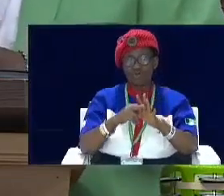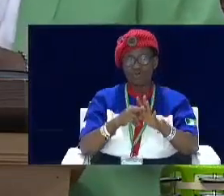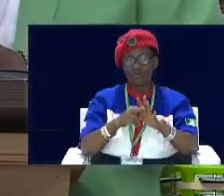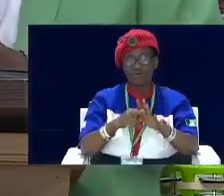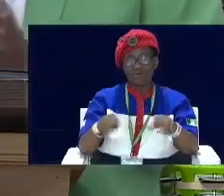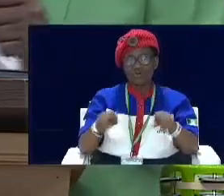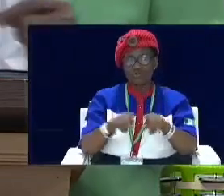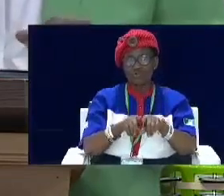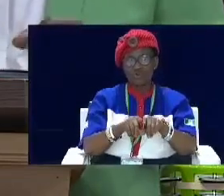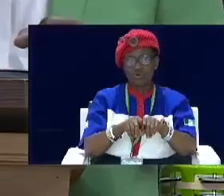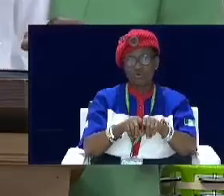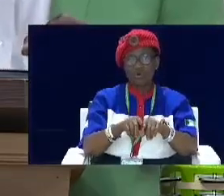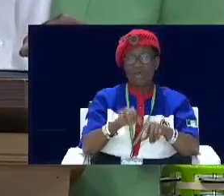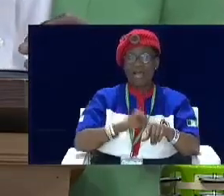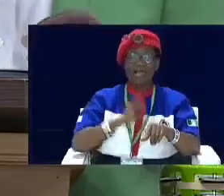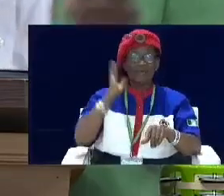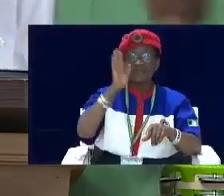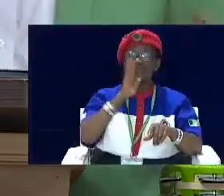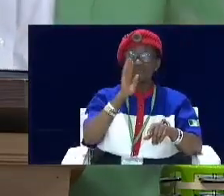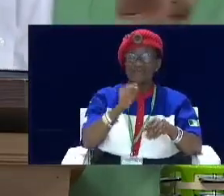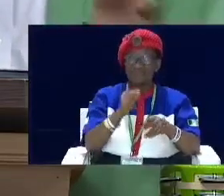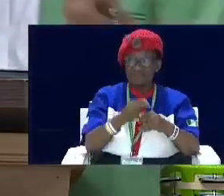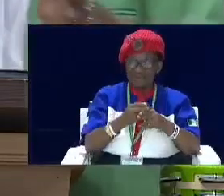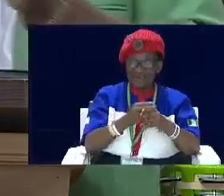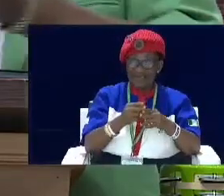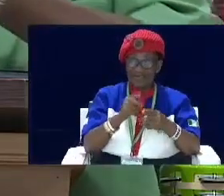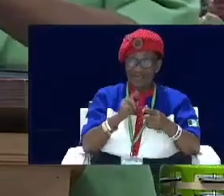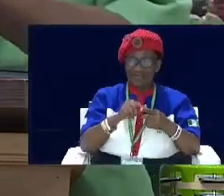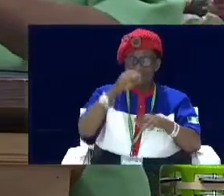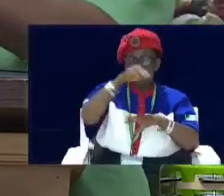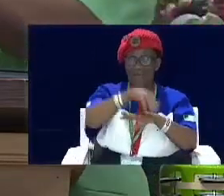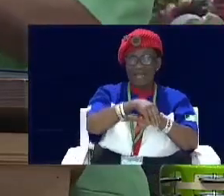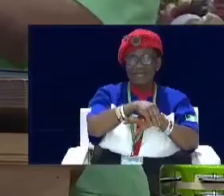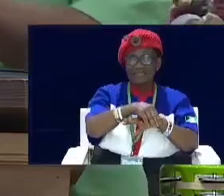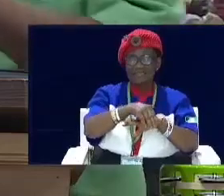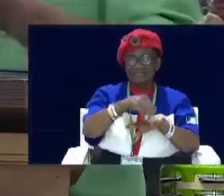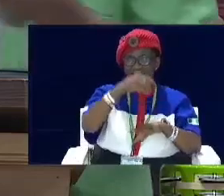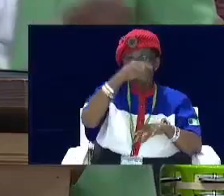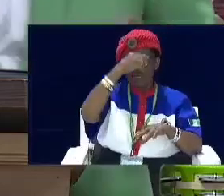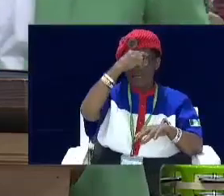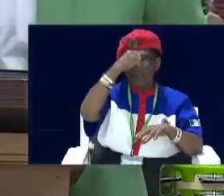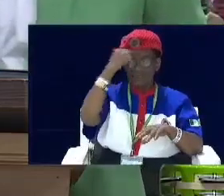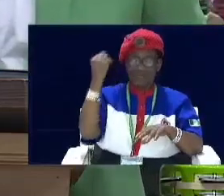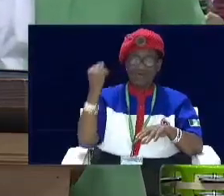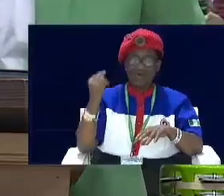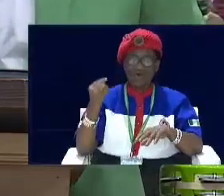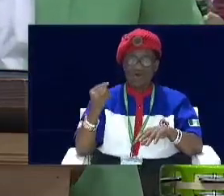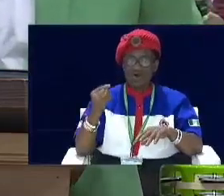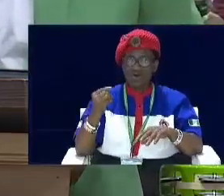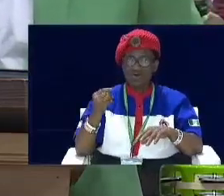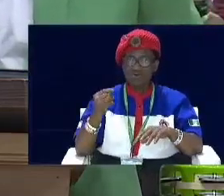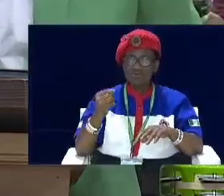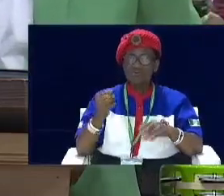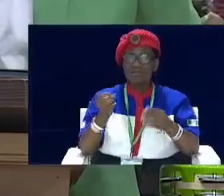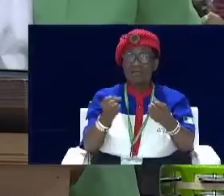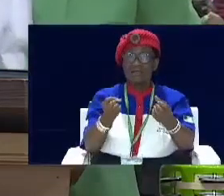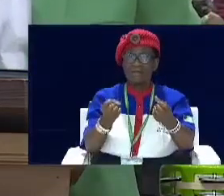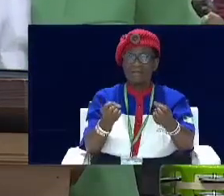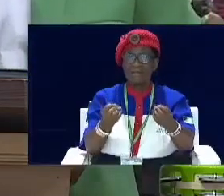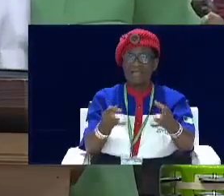tonight, ti mo ba se ni lere fe lale yi, it's because there is still a lot to come.